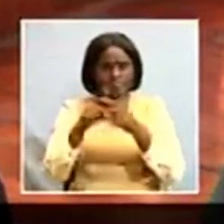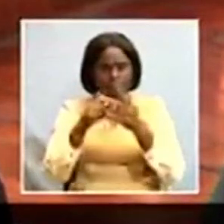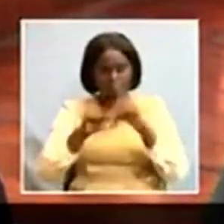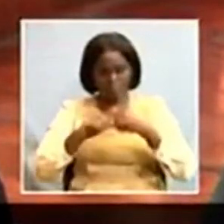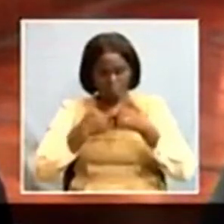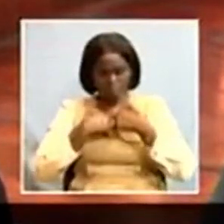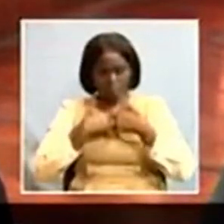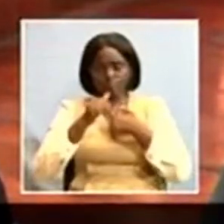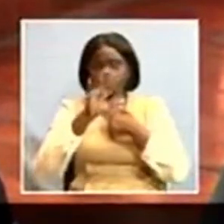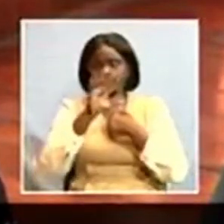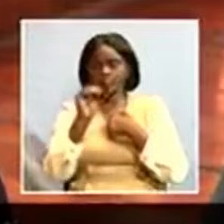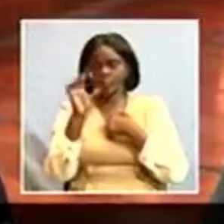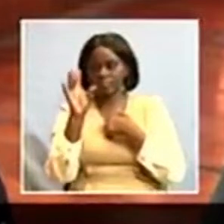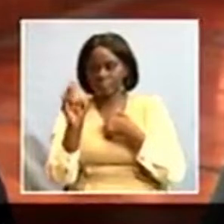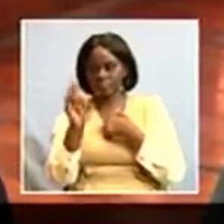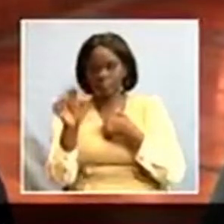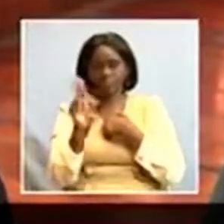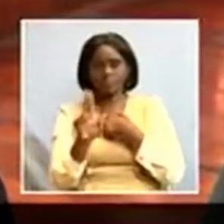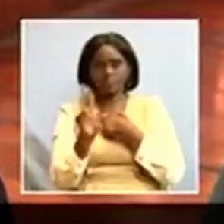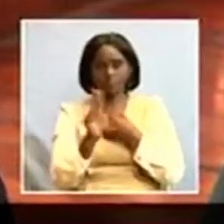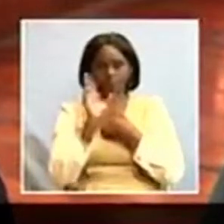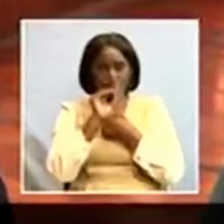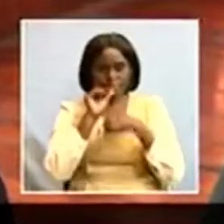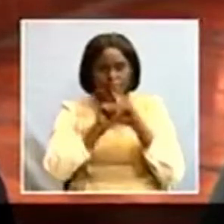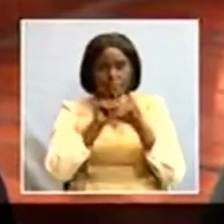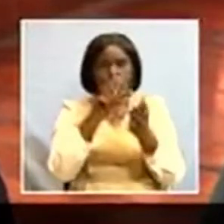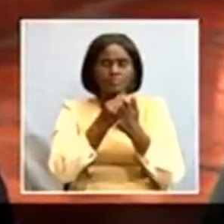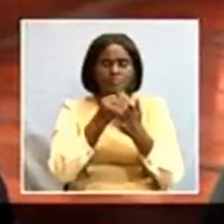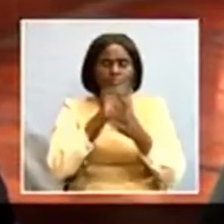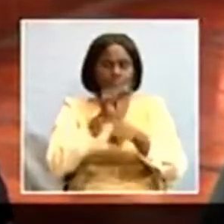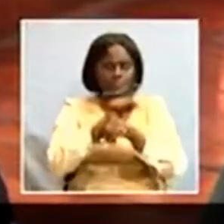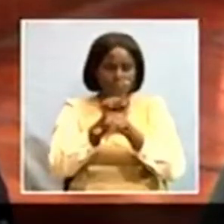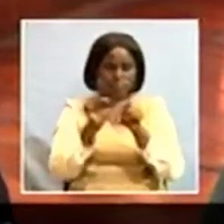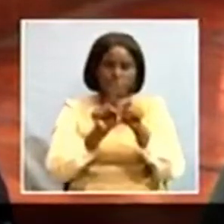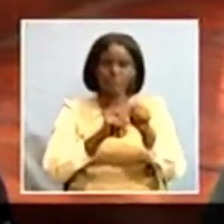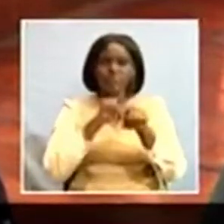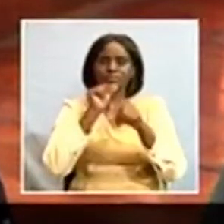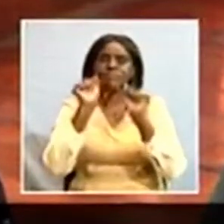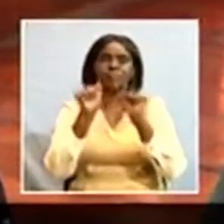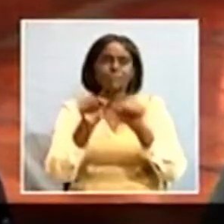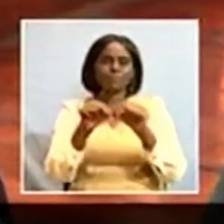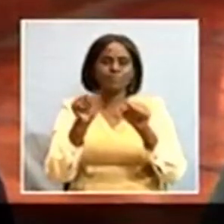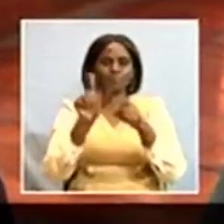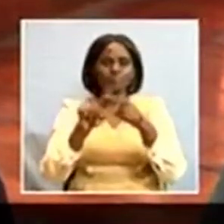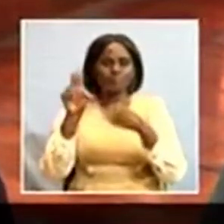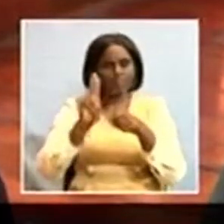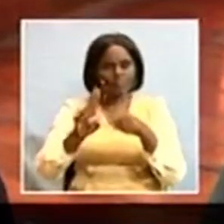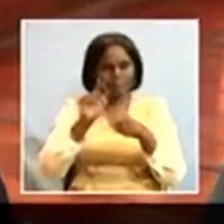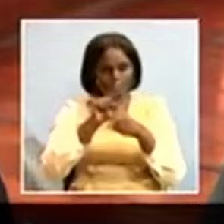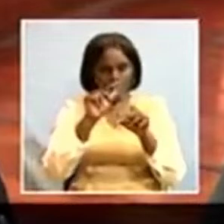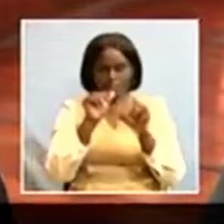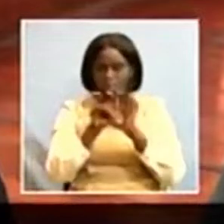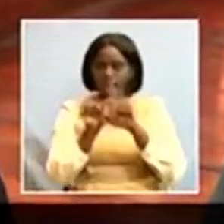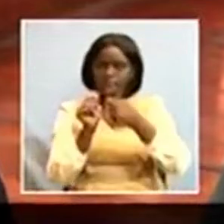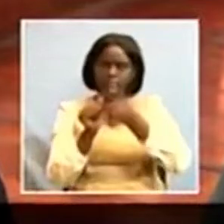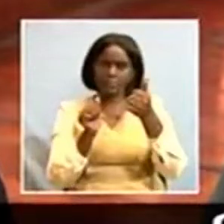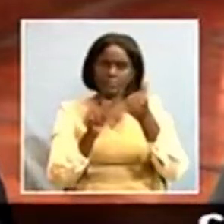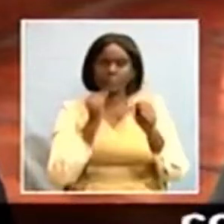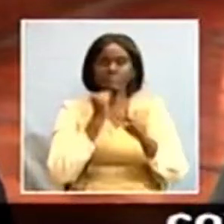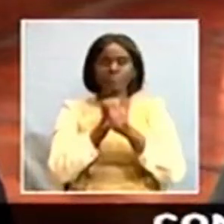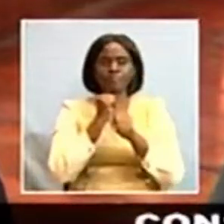the 507 spent on the capital projects, it's not possible to use it on the other